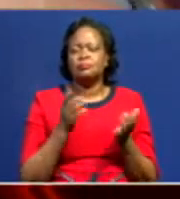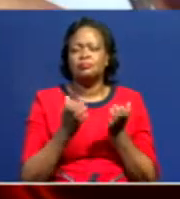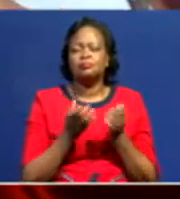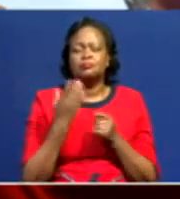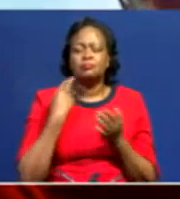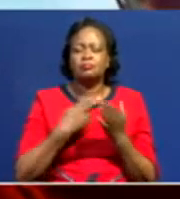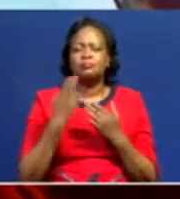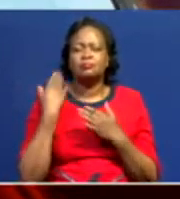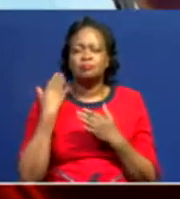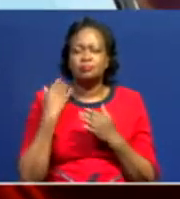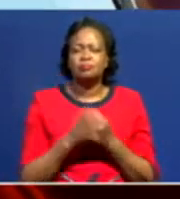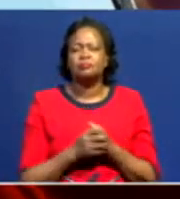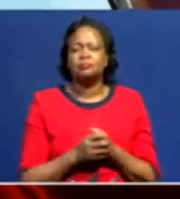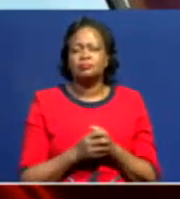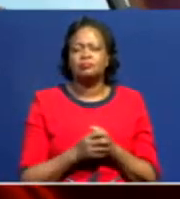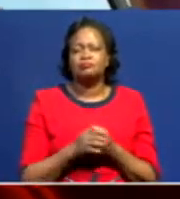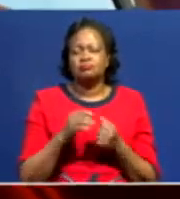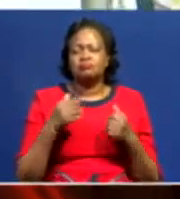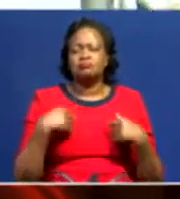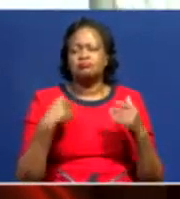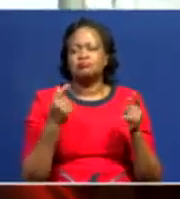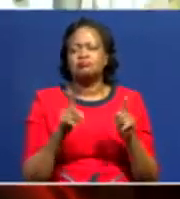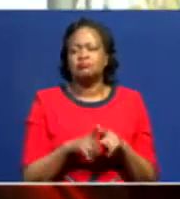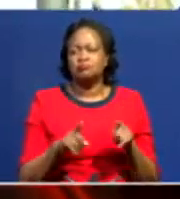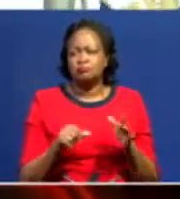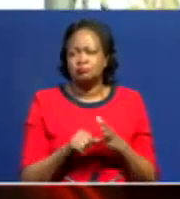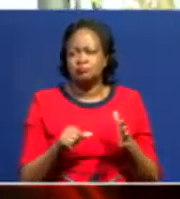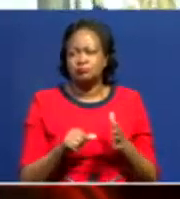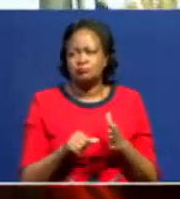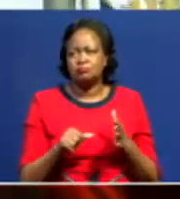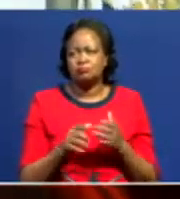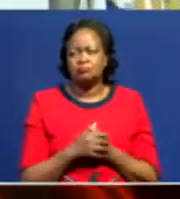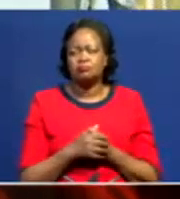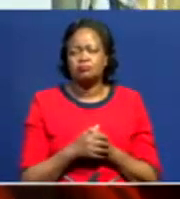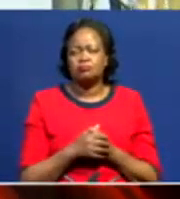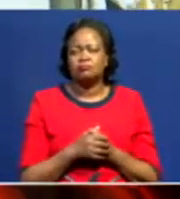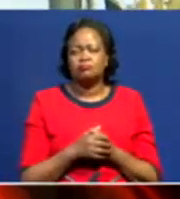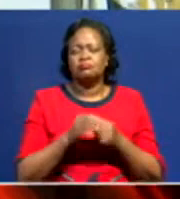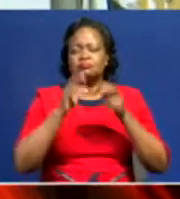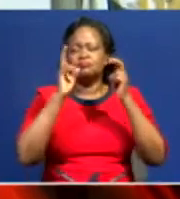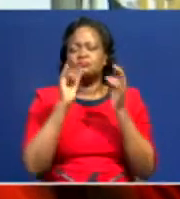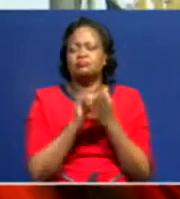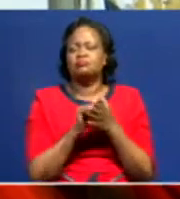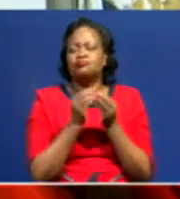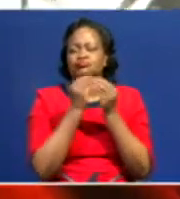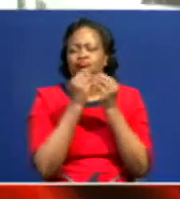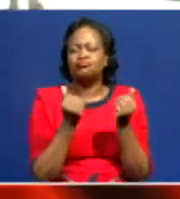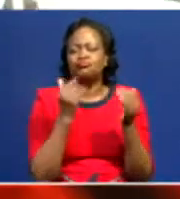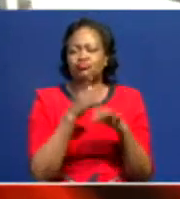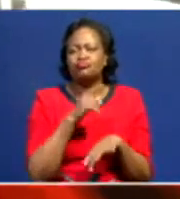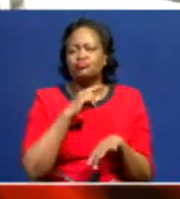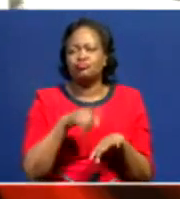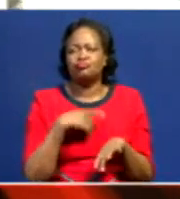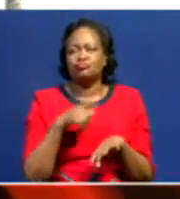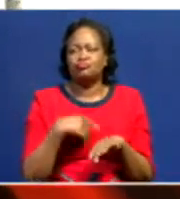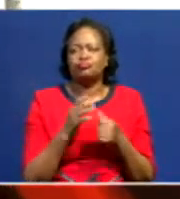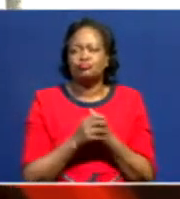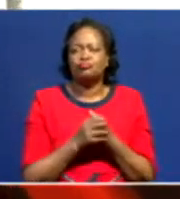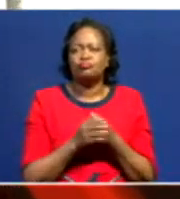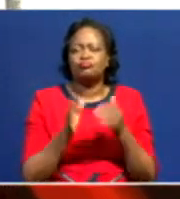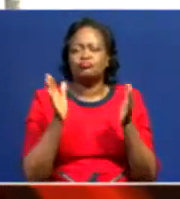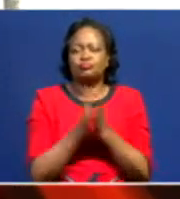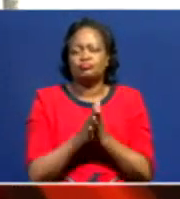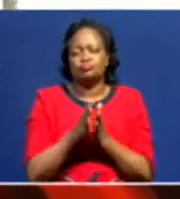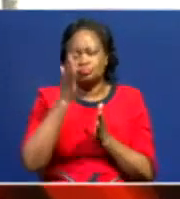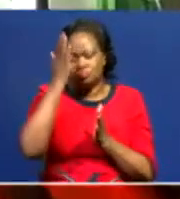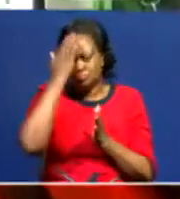ago, the mobile money platform faced disruption as schools opened in an issue that was resolved after several hours. And on Monday,